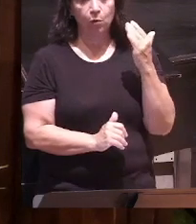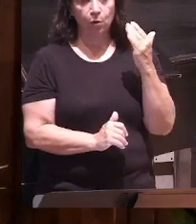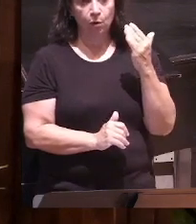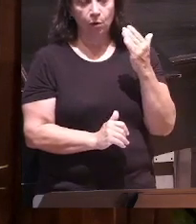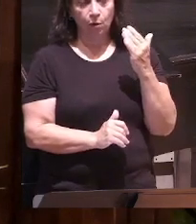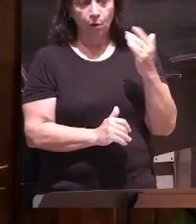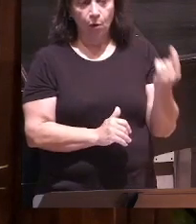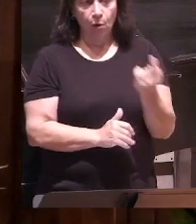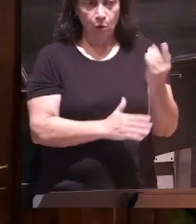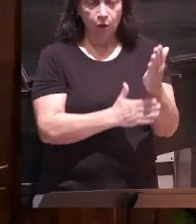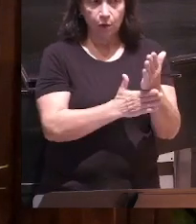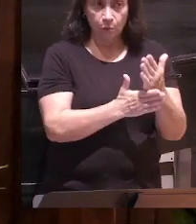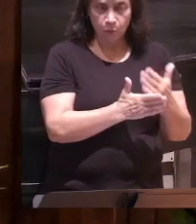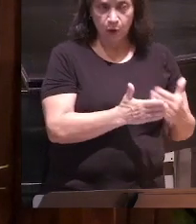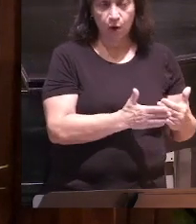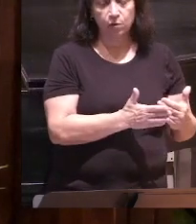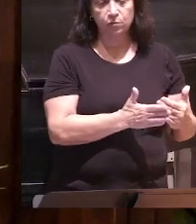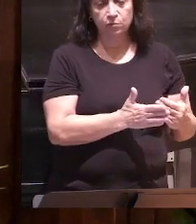in part,